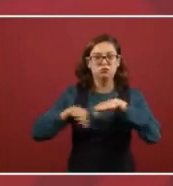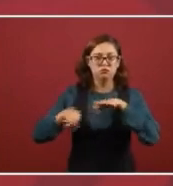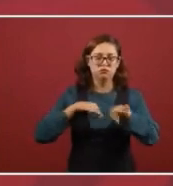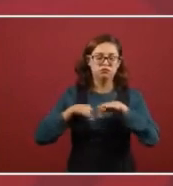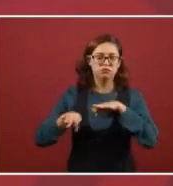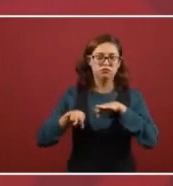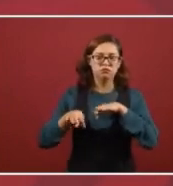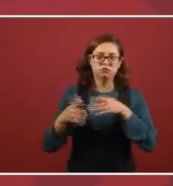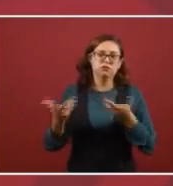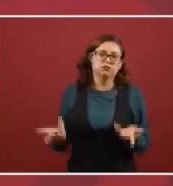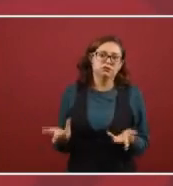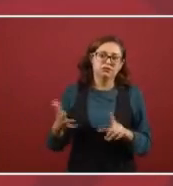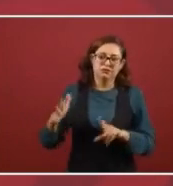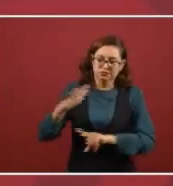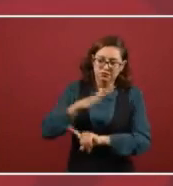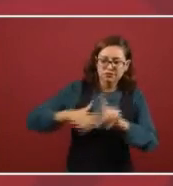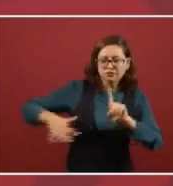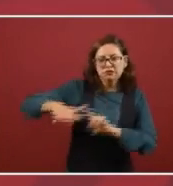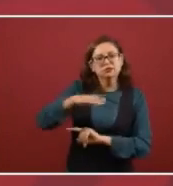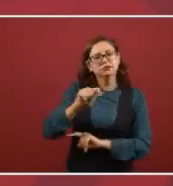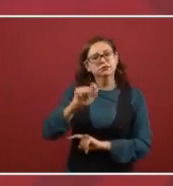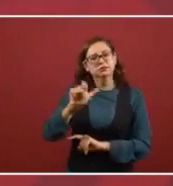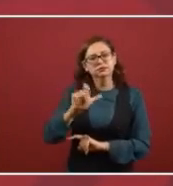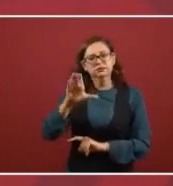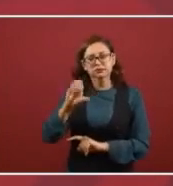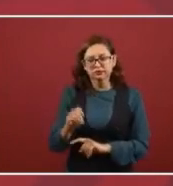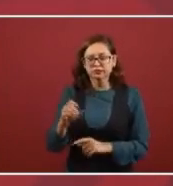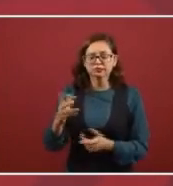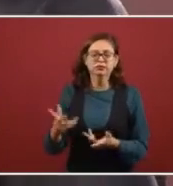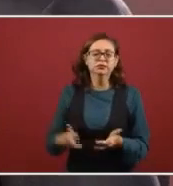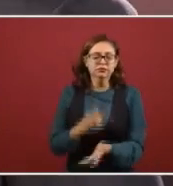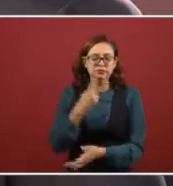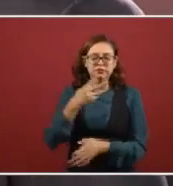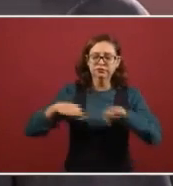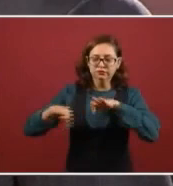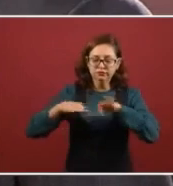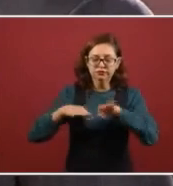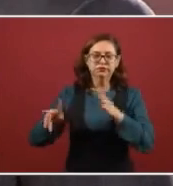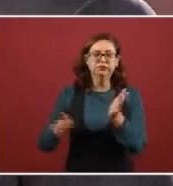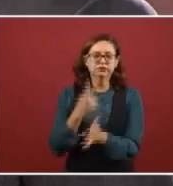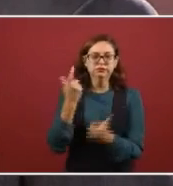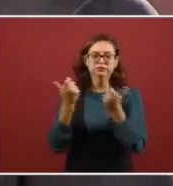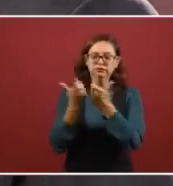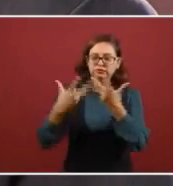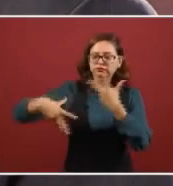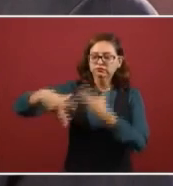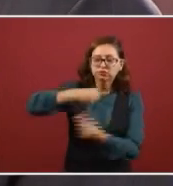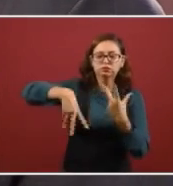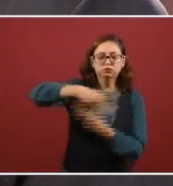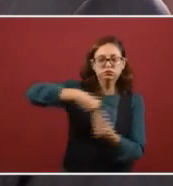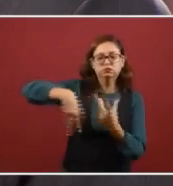Dasco, we need to help that region to reactivate the economy